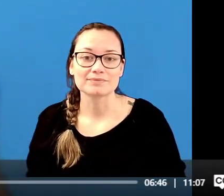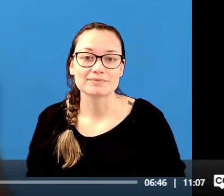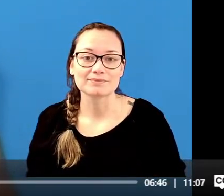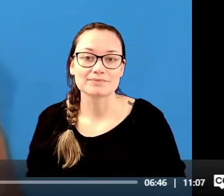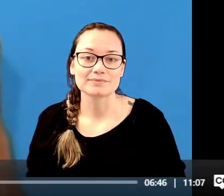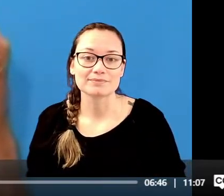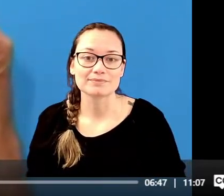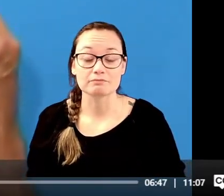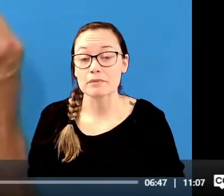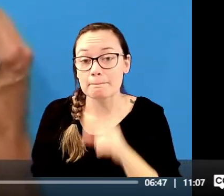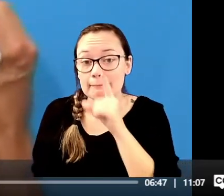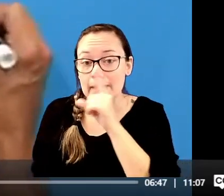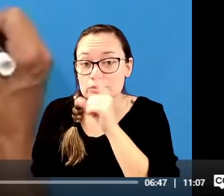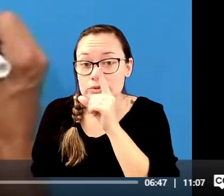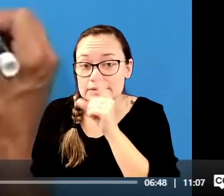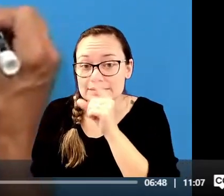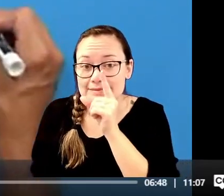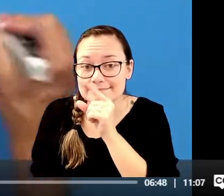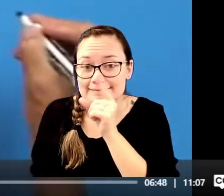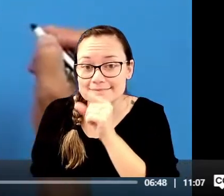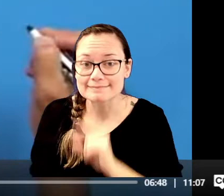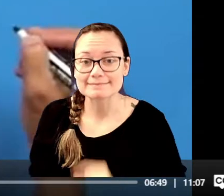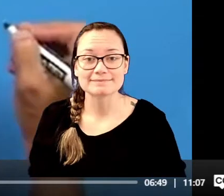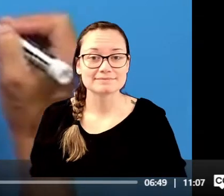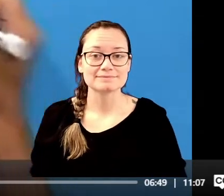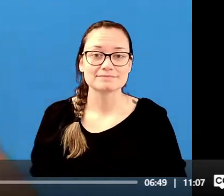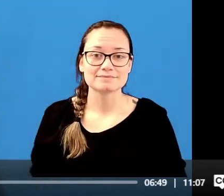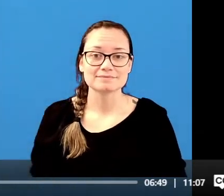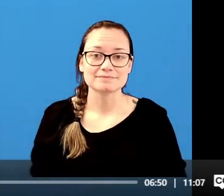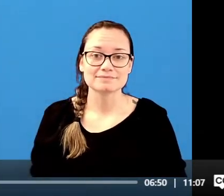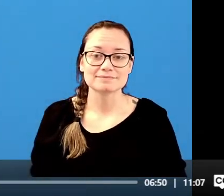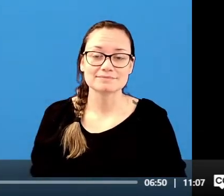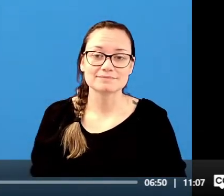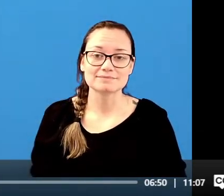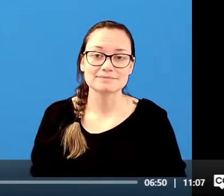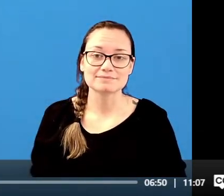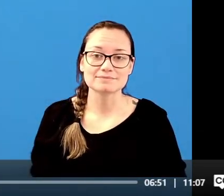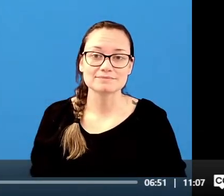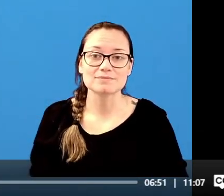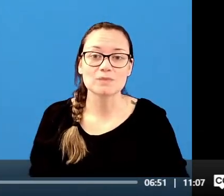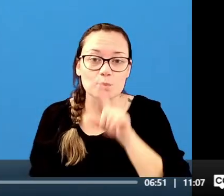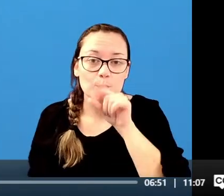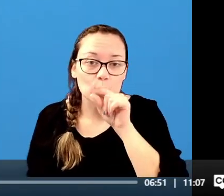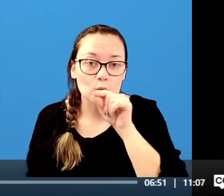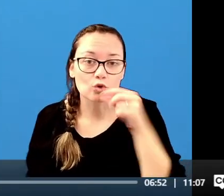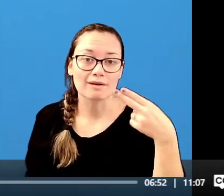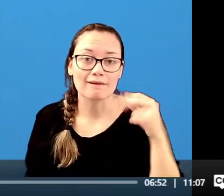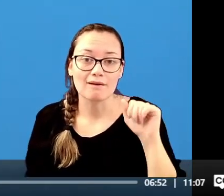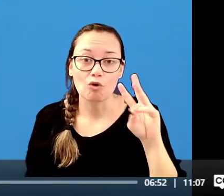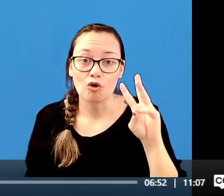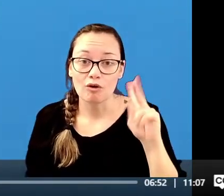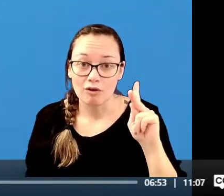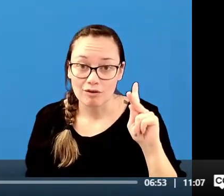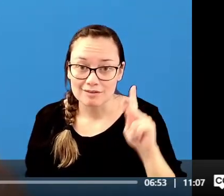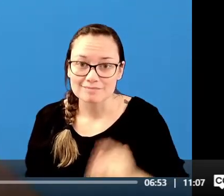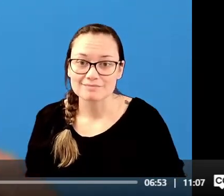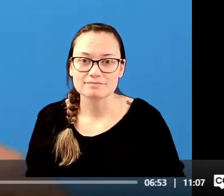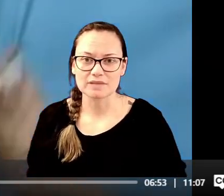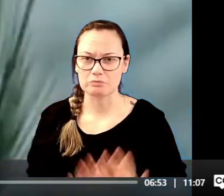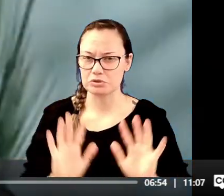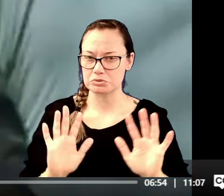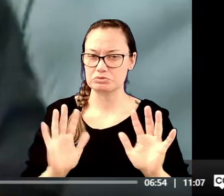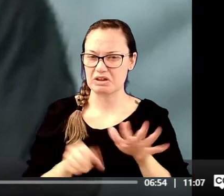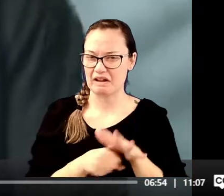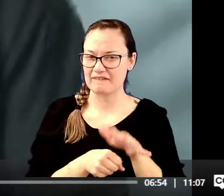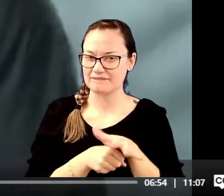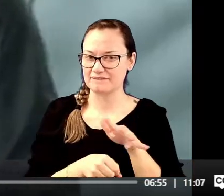have a mouse. We're going to have a hawk. And I think I'm going to limit it right there.